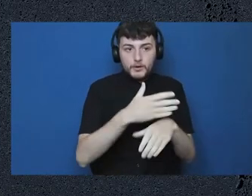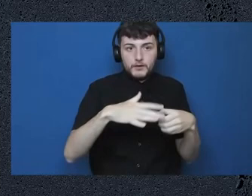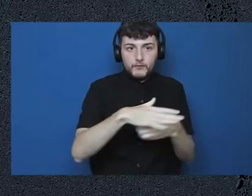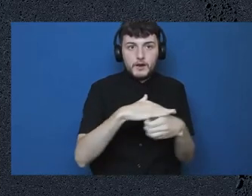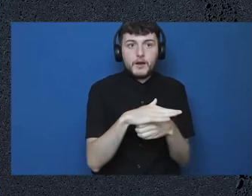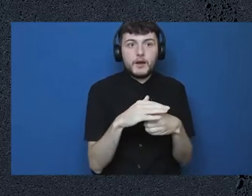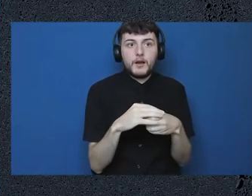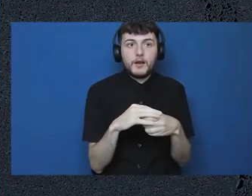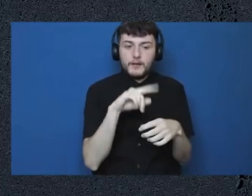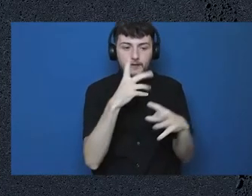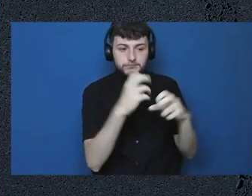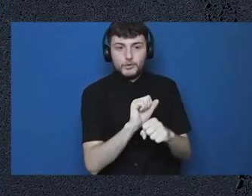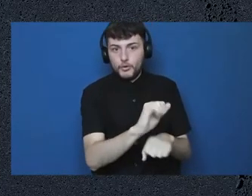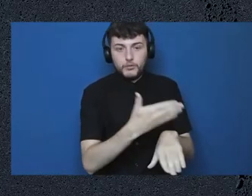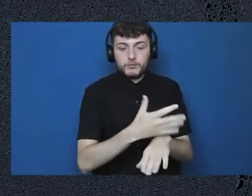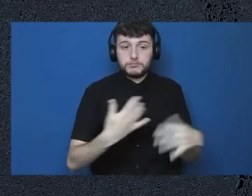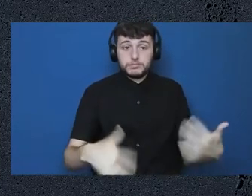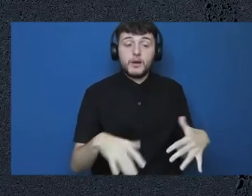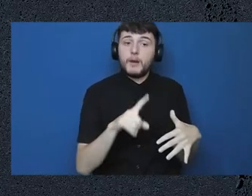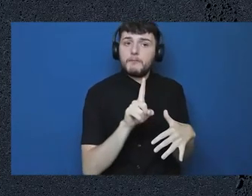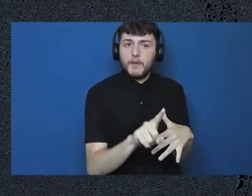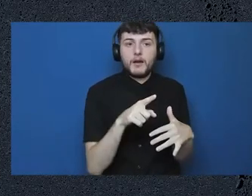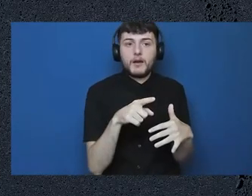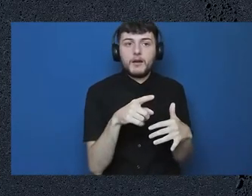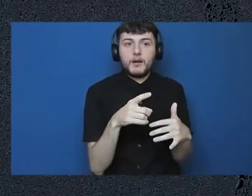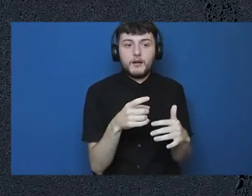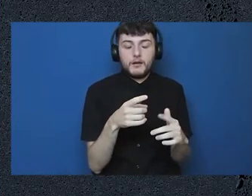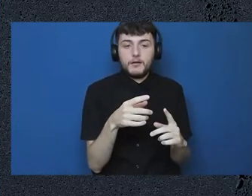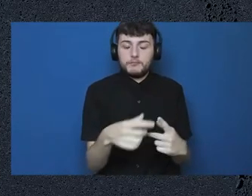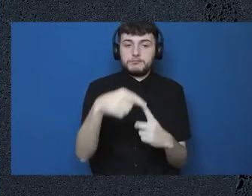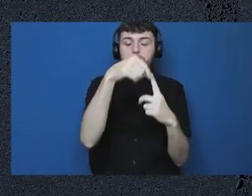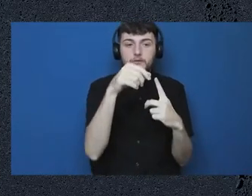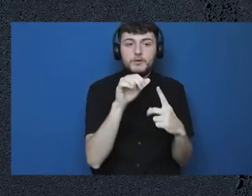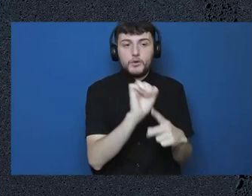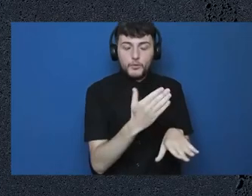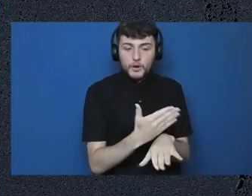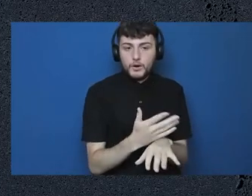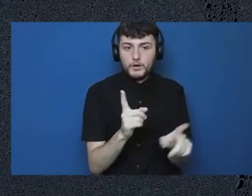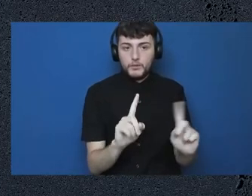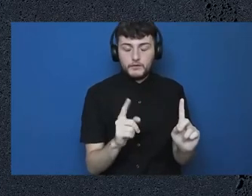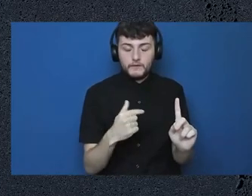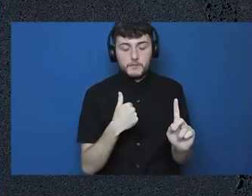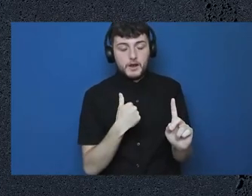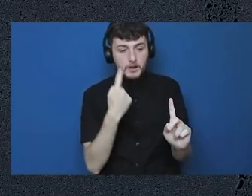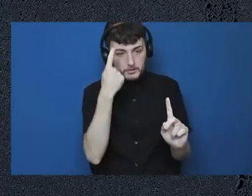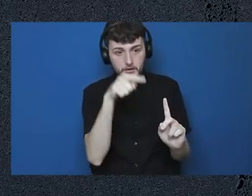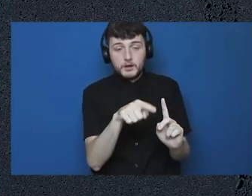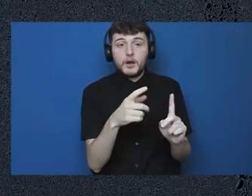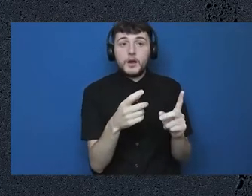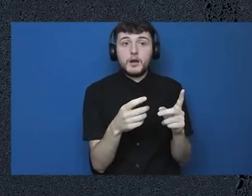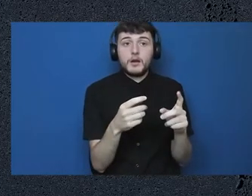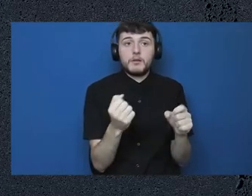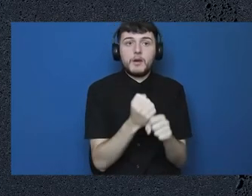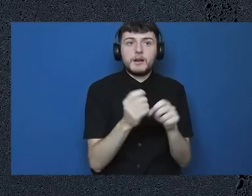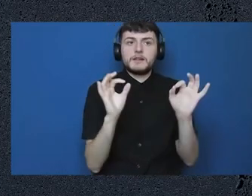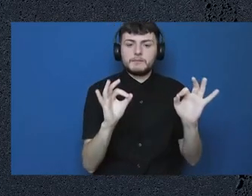stands out for me is that she's involved in developing stretchable, skin-like electronic devices for better healthcare.